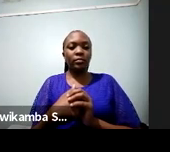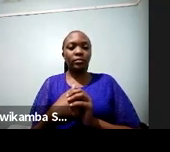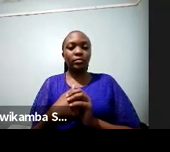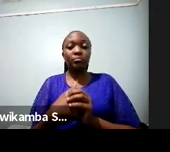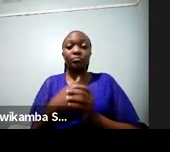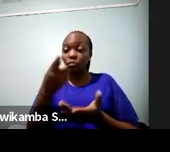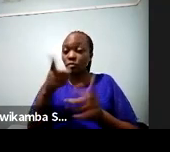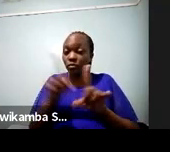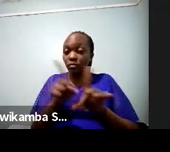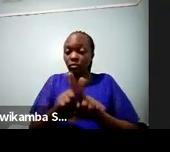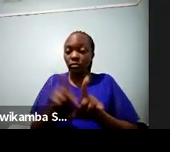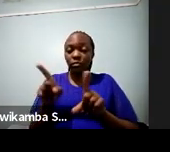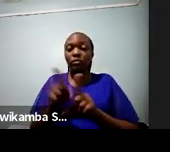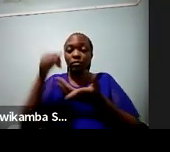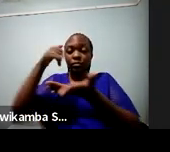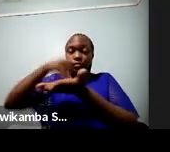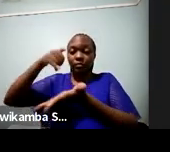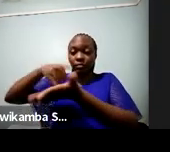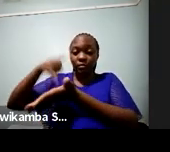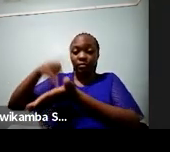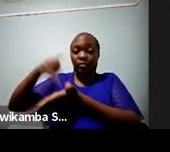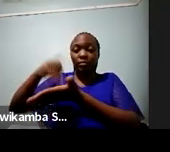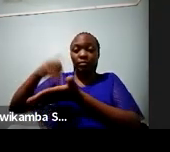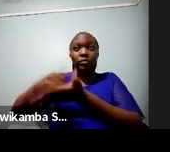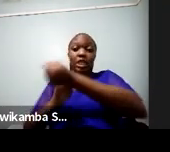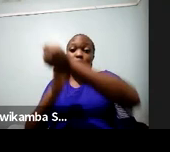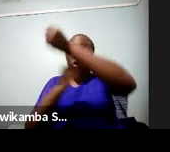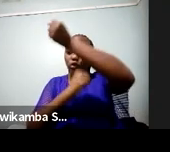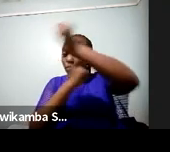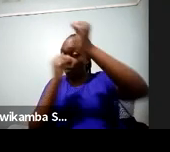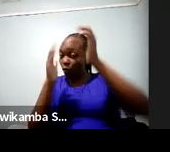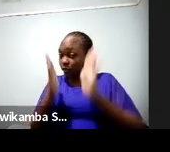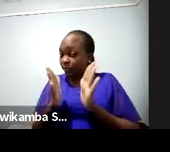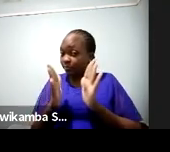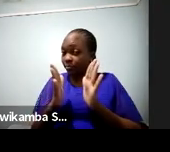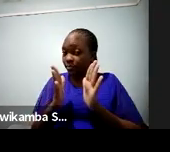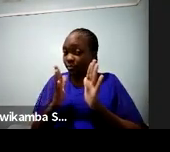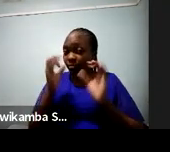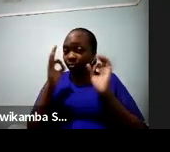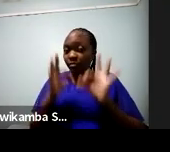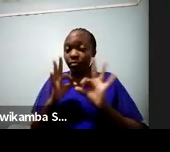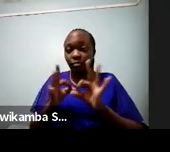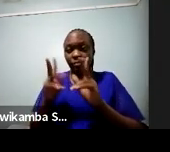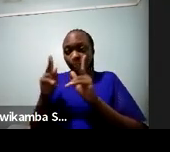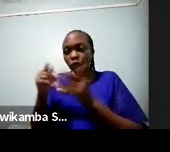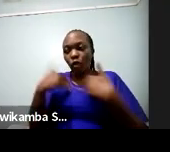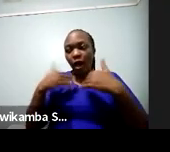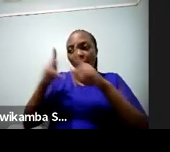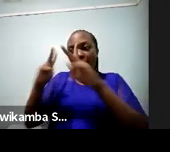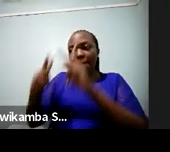you have brothers who sponsor you, if you have sponsors, sponsorship fee is part of it. Or if you are a sponsor, of course, it will